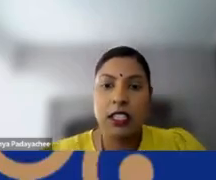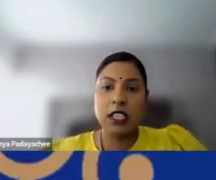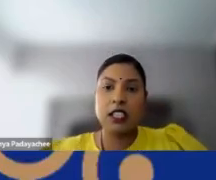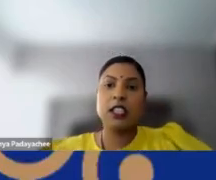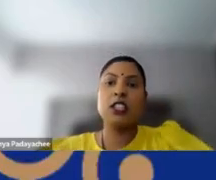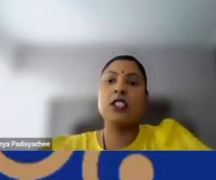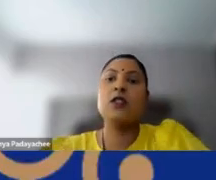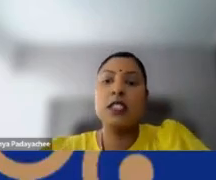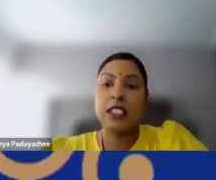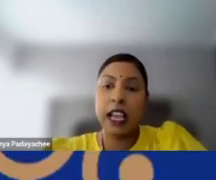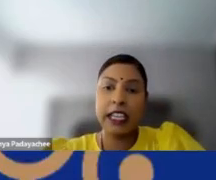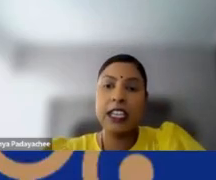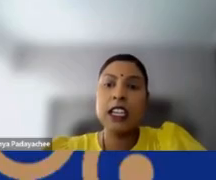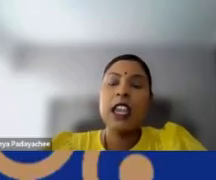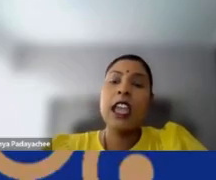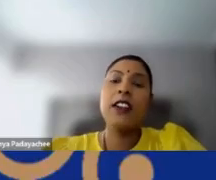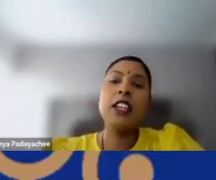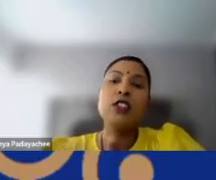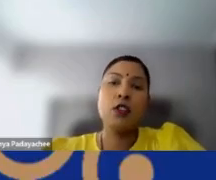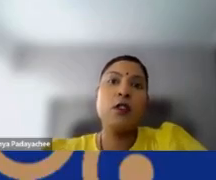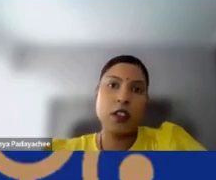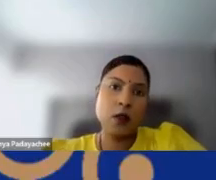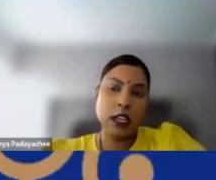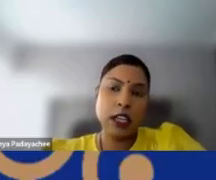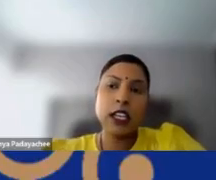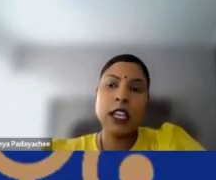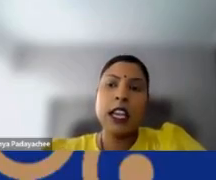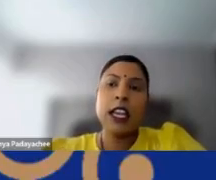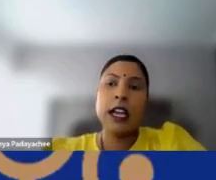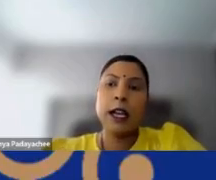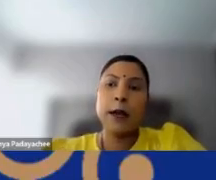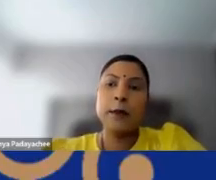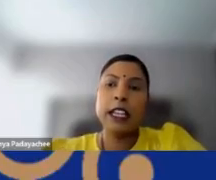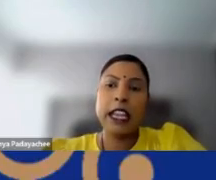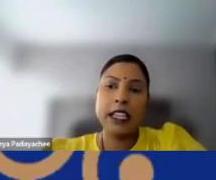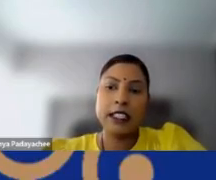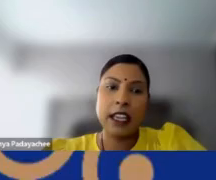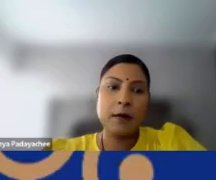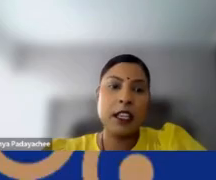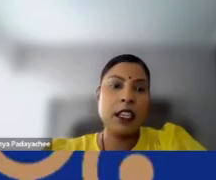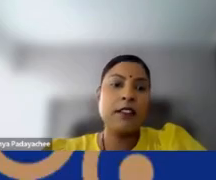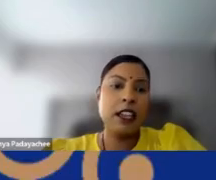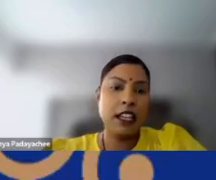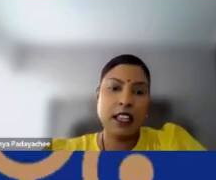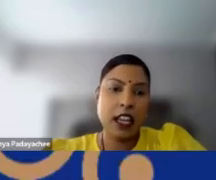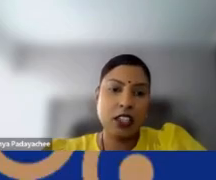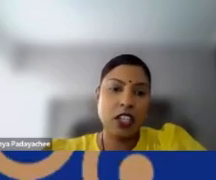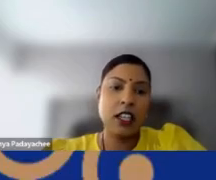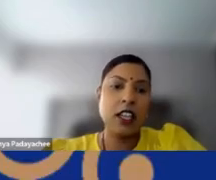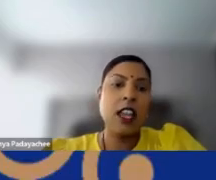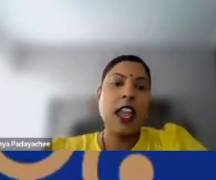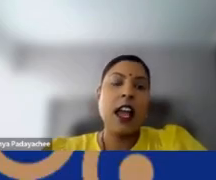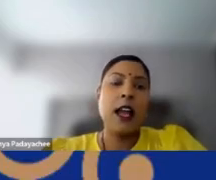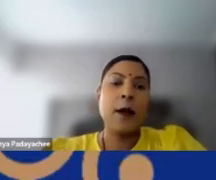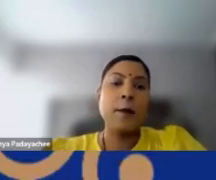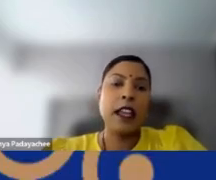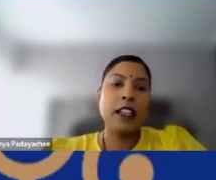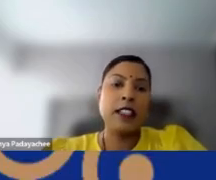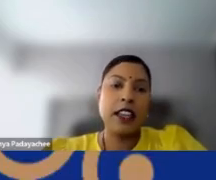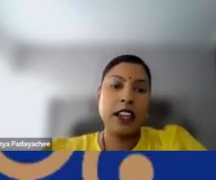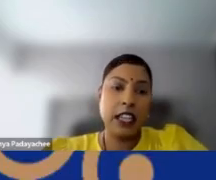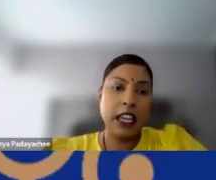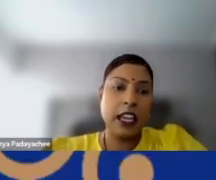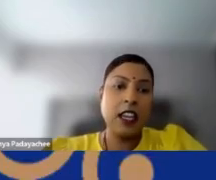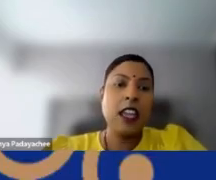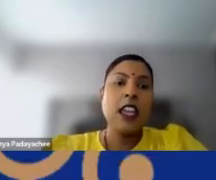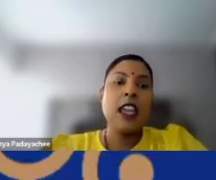lead authors and researchers who designed and really drove this work. Elaine Seaman, Vanessa Hutchin,